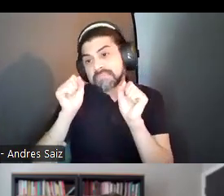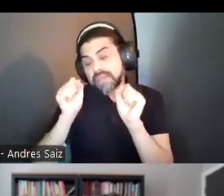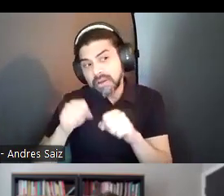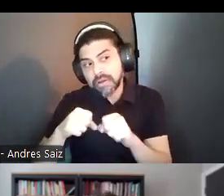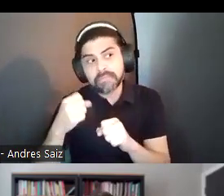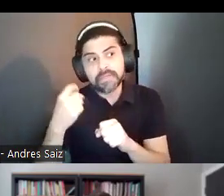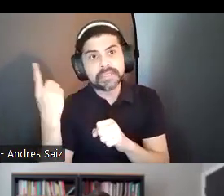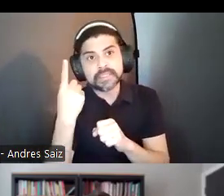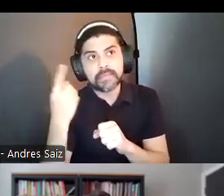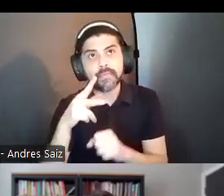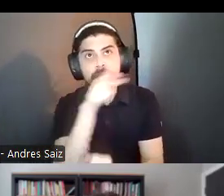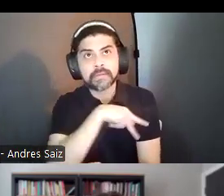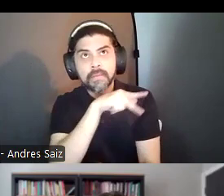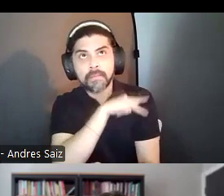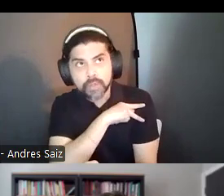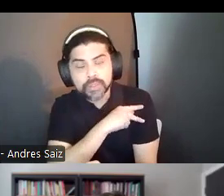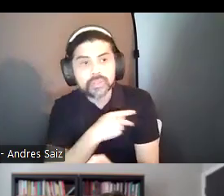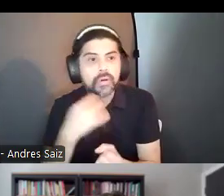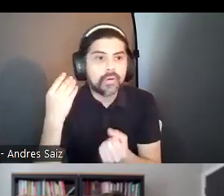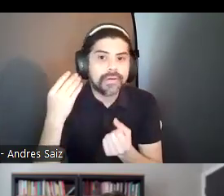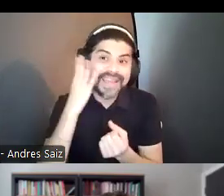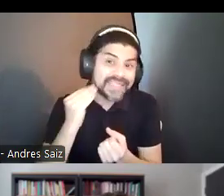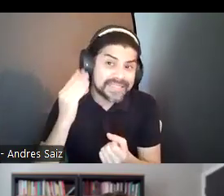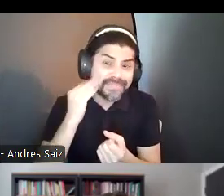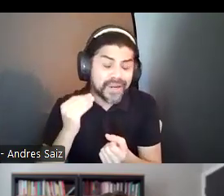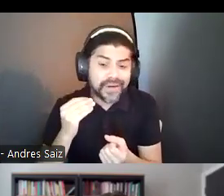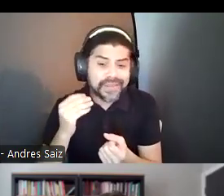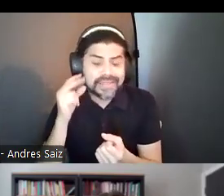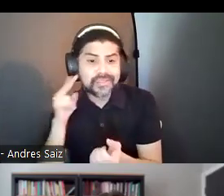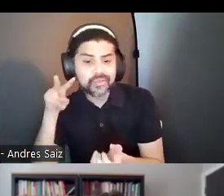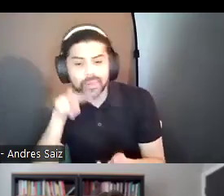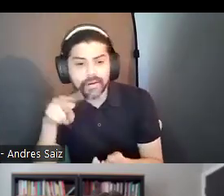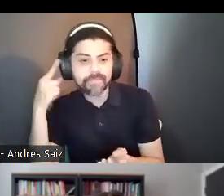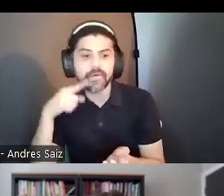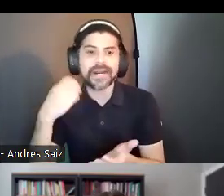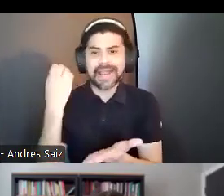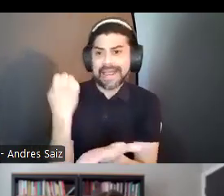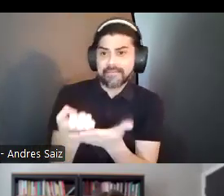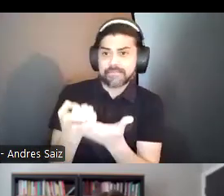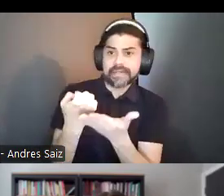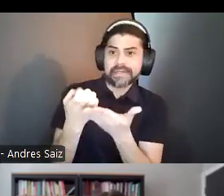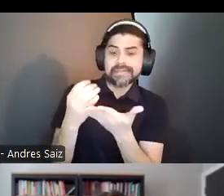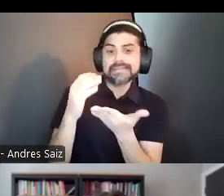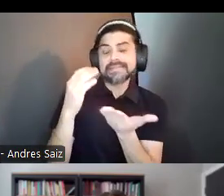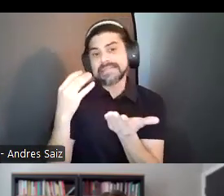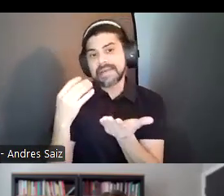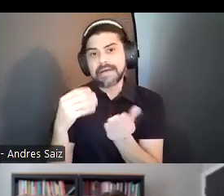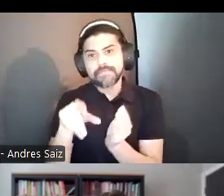review to look for examples or evidence of the elements of MPA